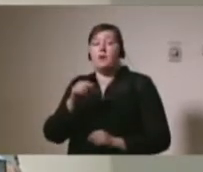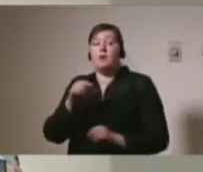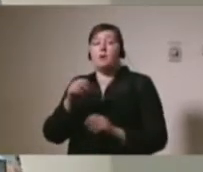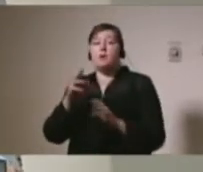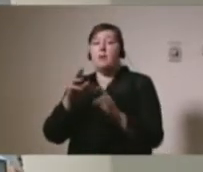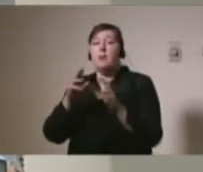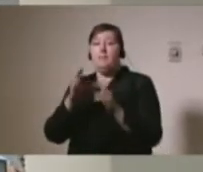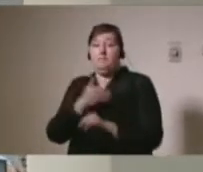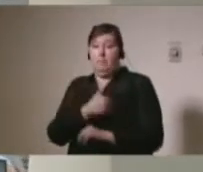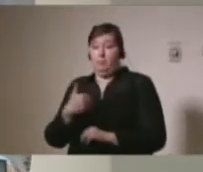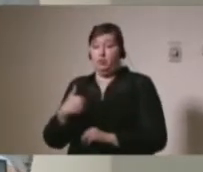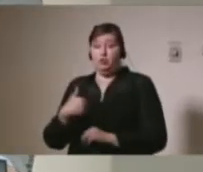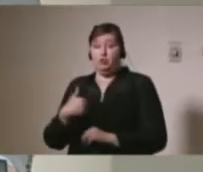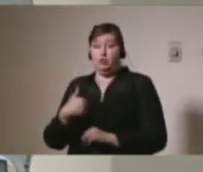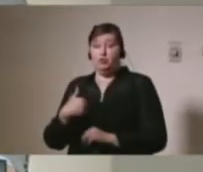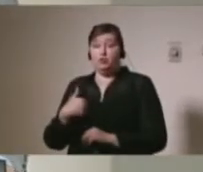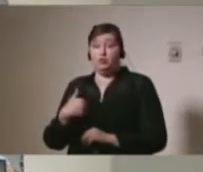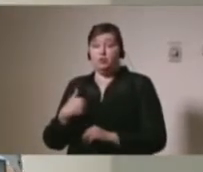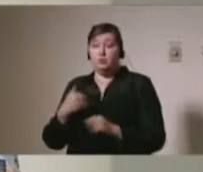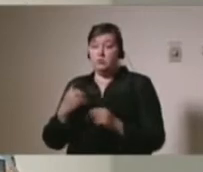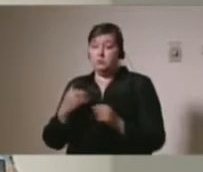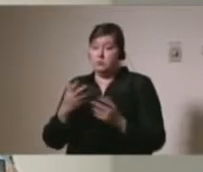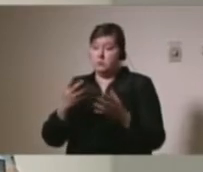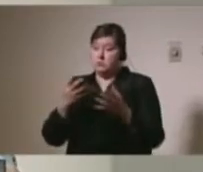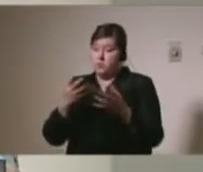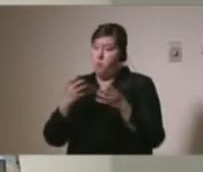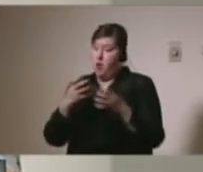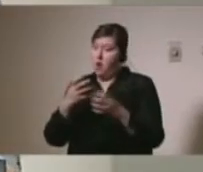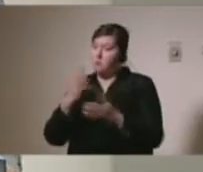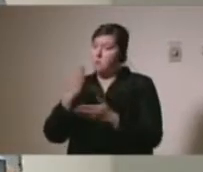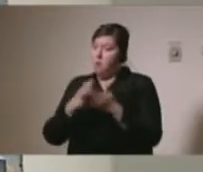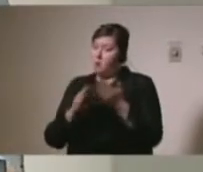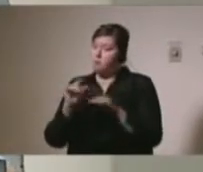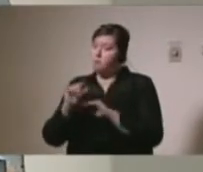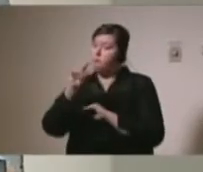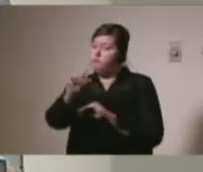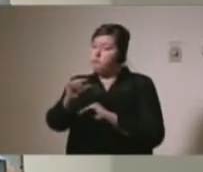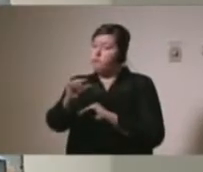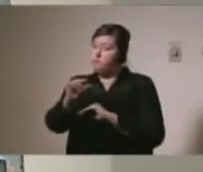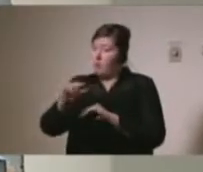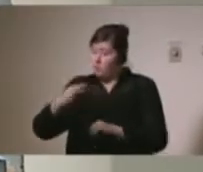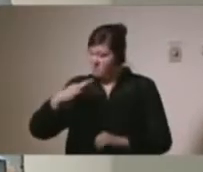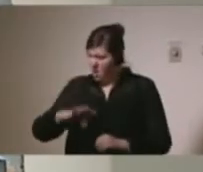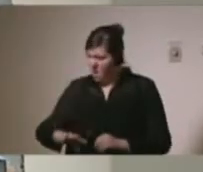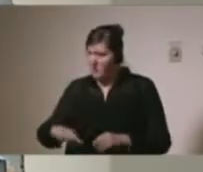in the increasing wealth of the company. So the union asked